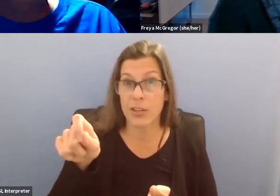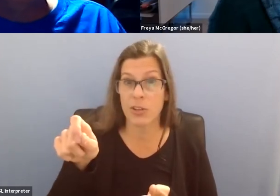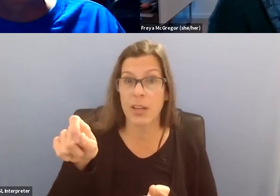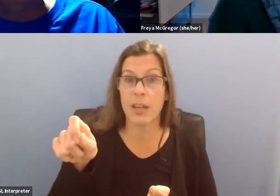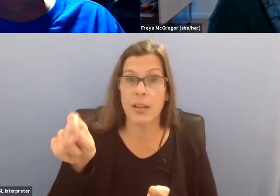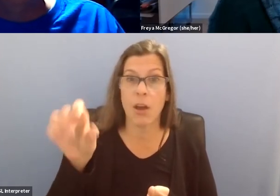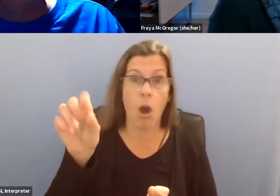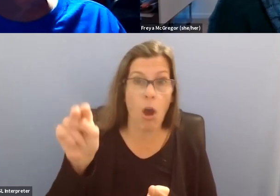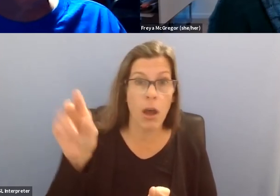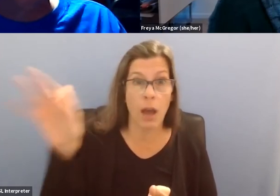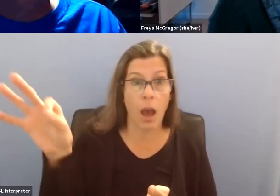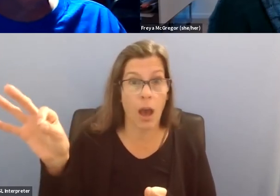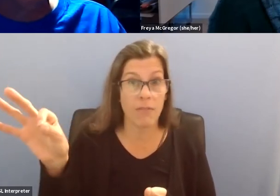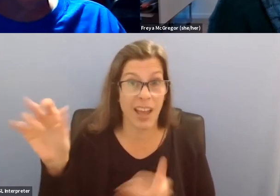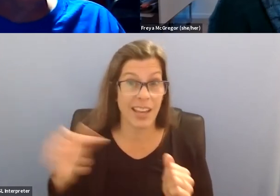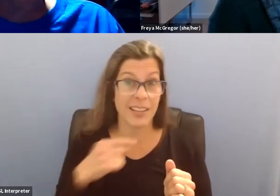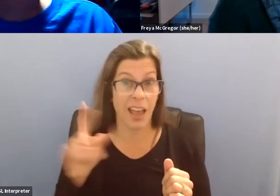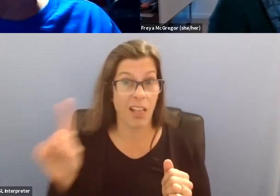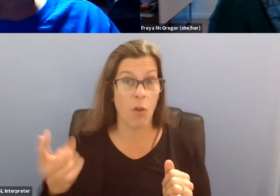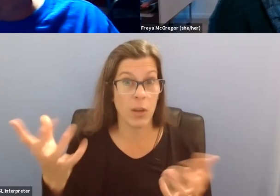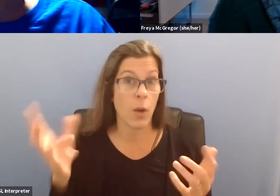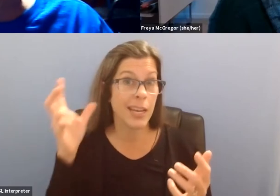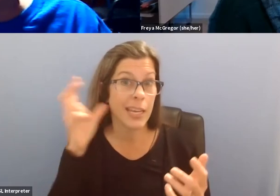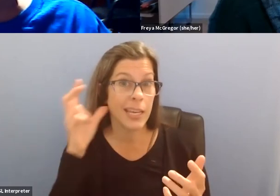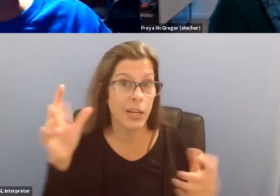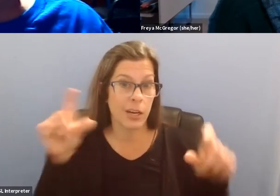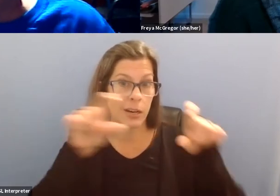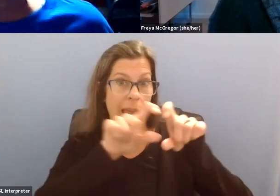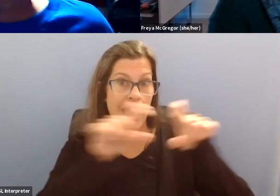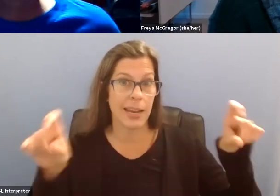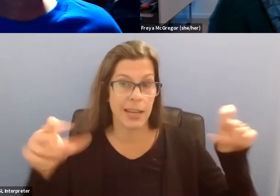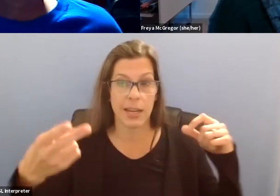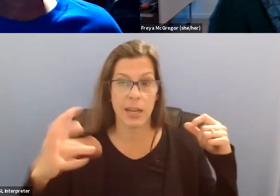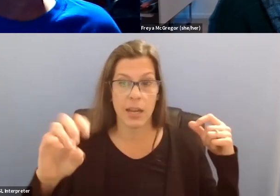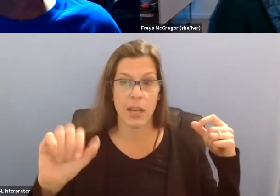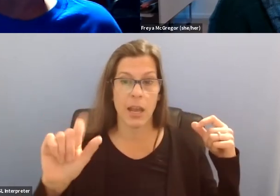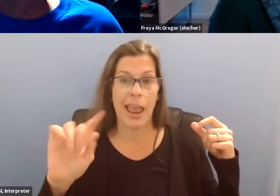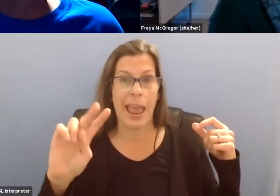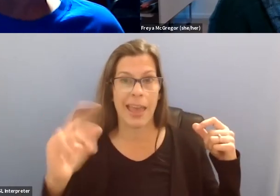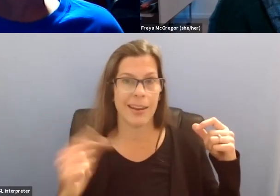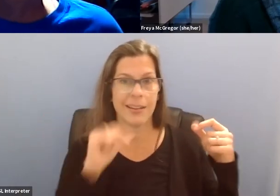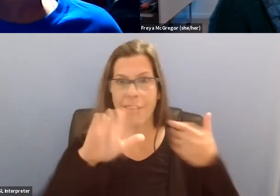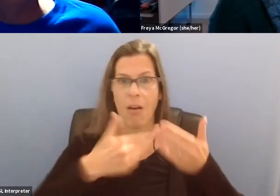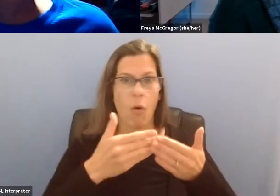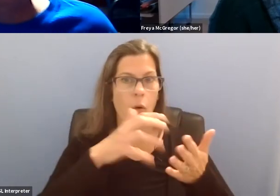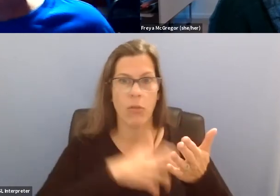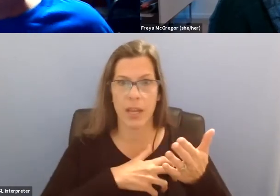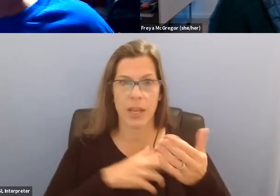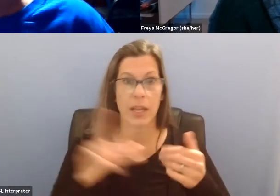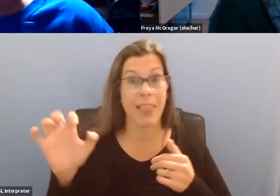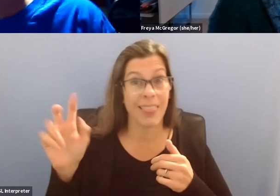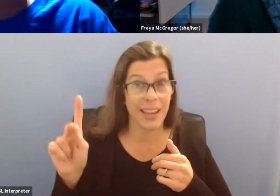only, only want to hear headings on a website. I can navigate by links by all kinds of other things. Um,